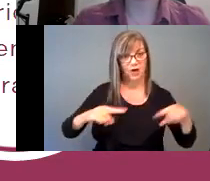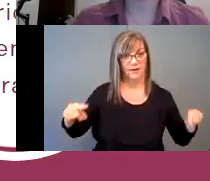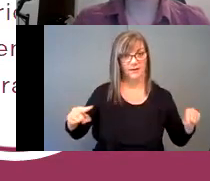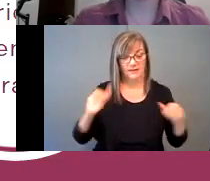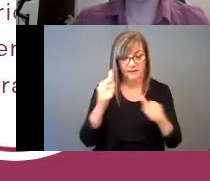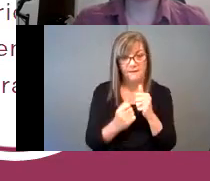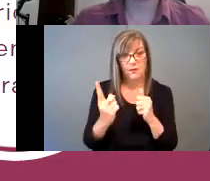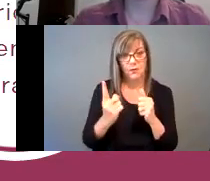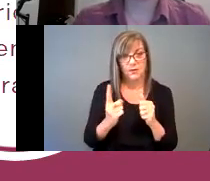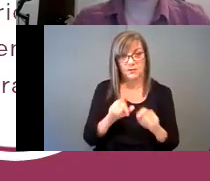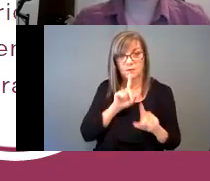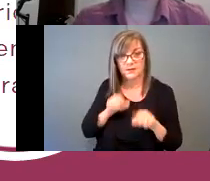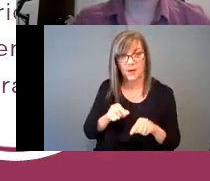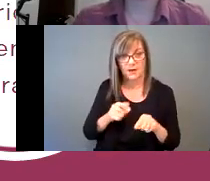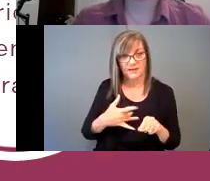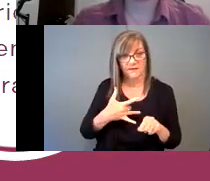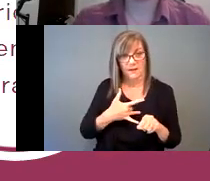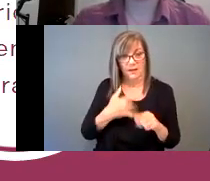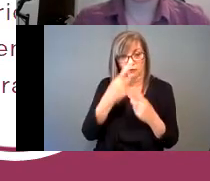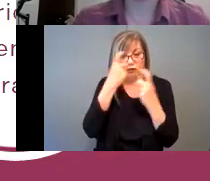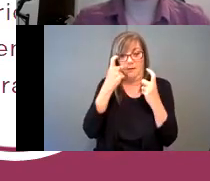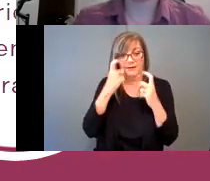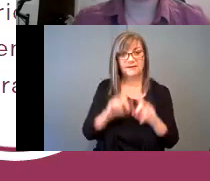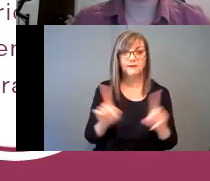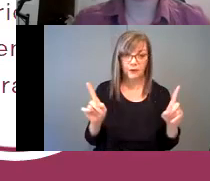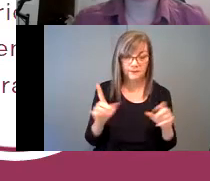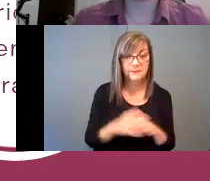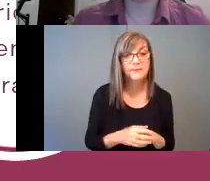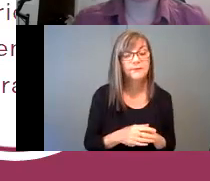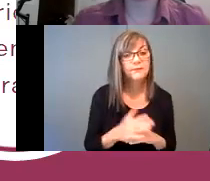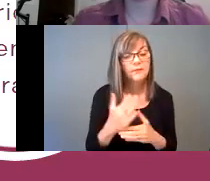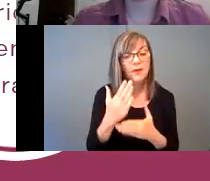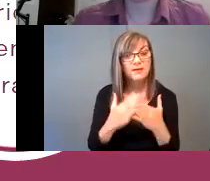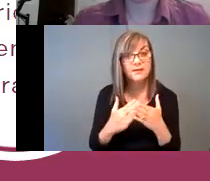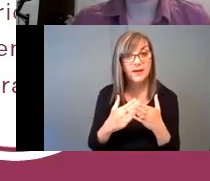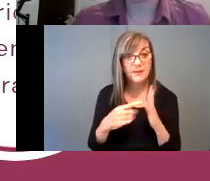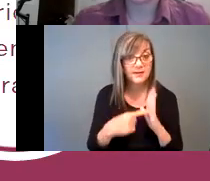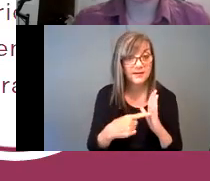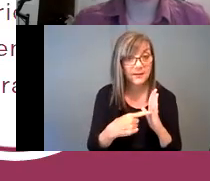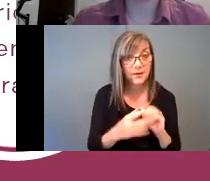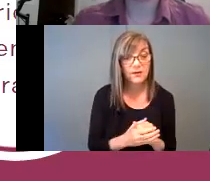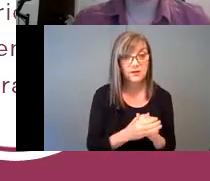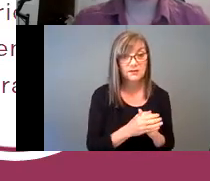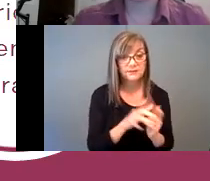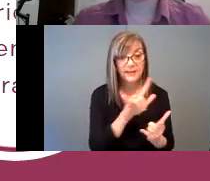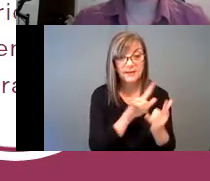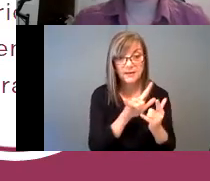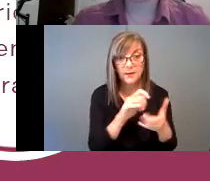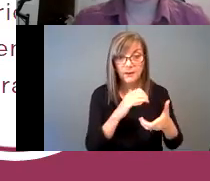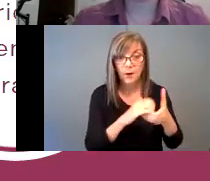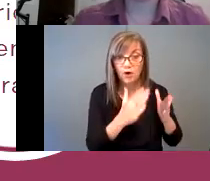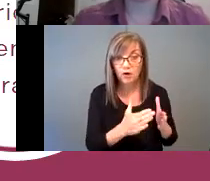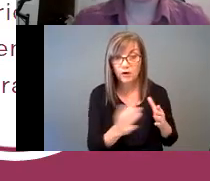different. So some events that might be traumatic to individuals could be intimate partner violence,